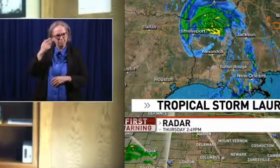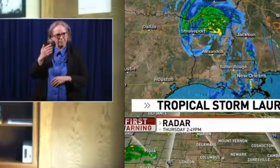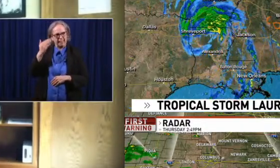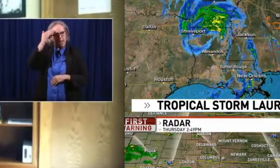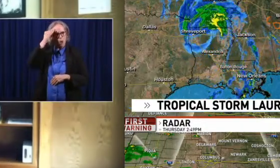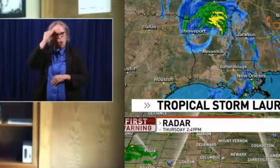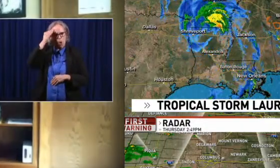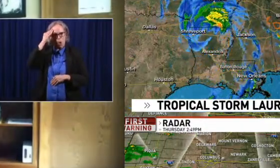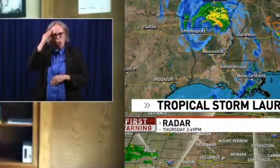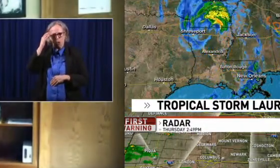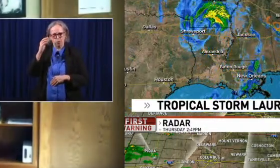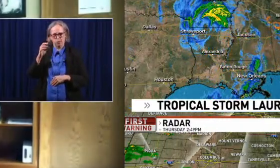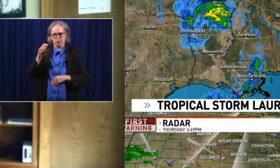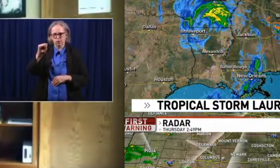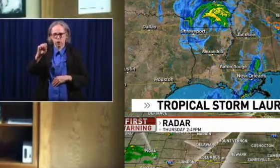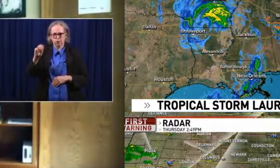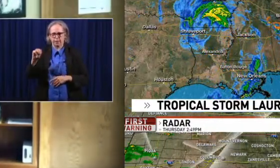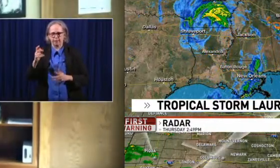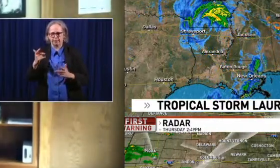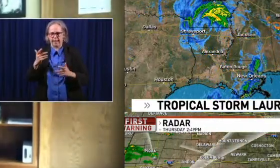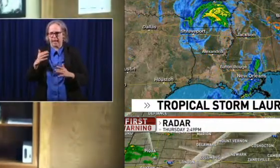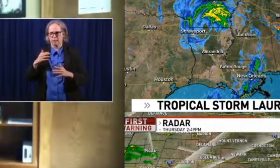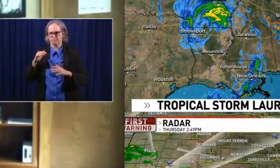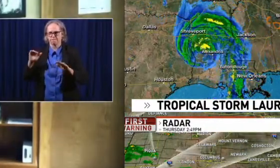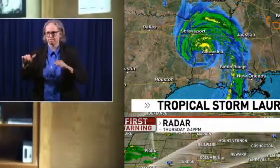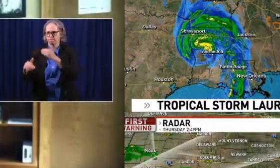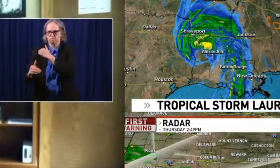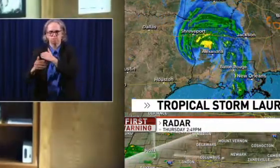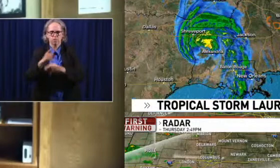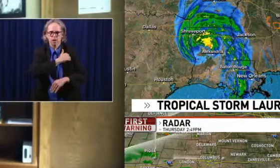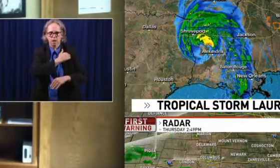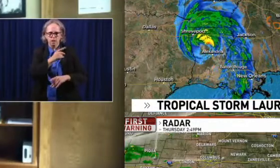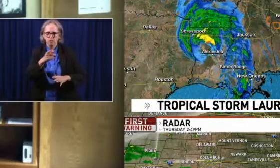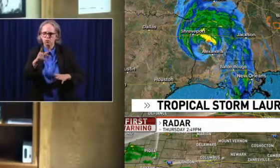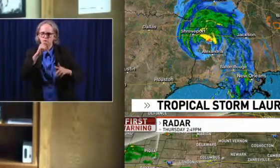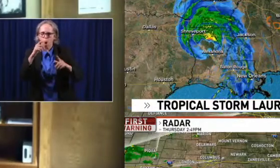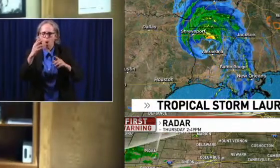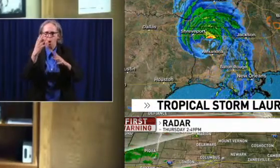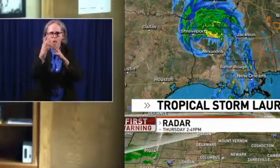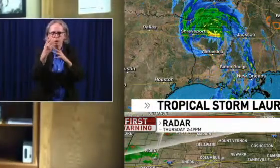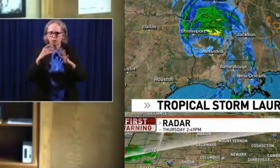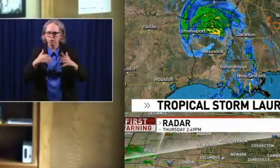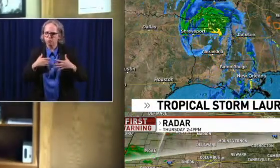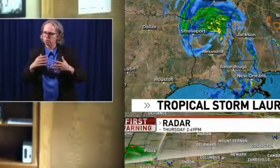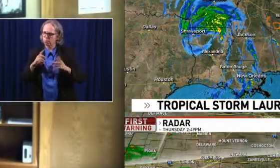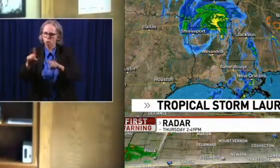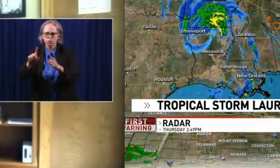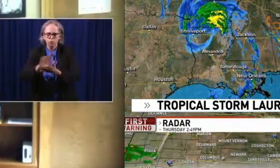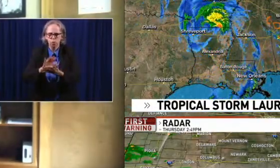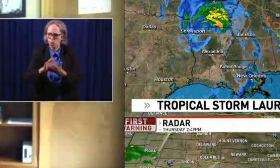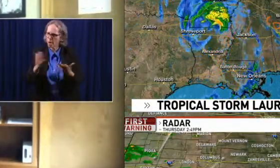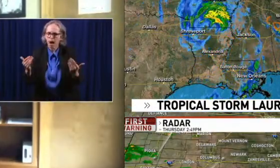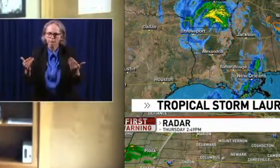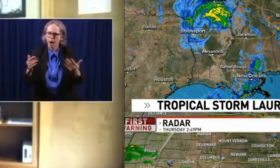barbing each other, saying, hey, look, don't mess this up for us. Give us the opportunity to stay.